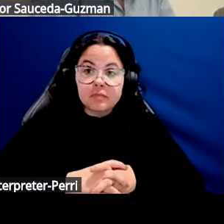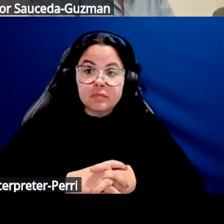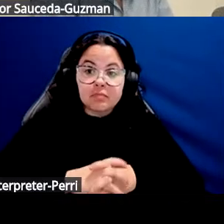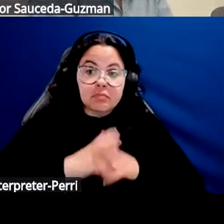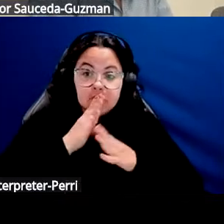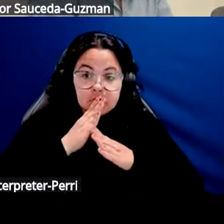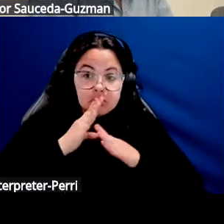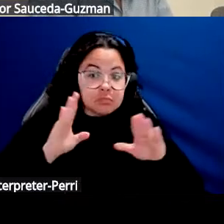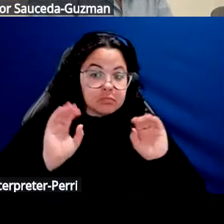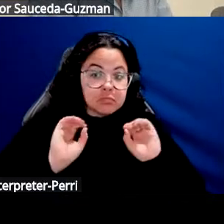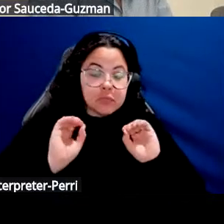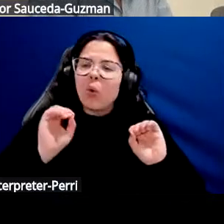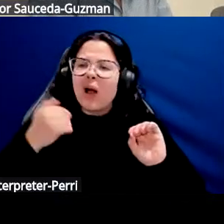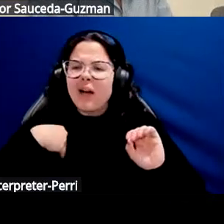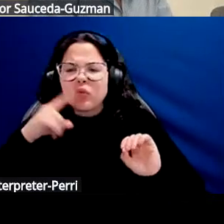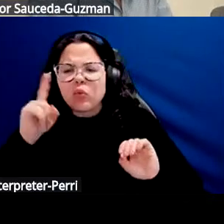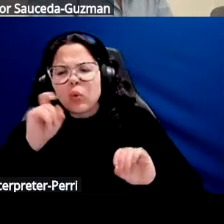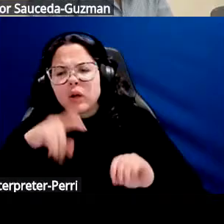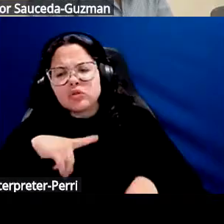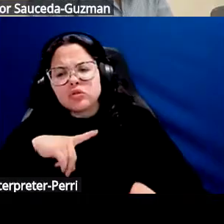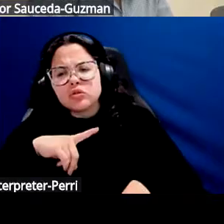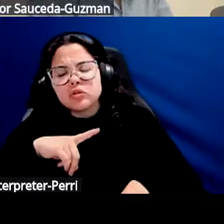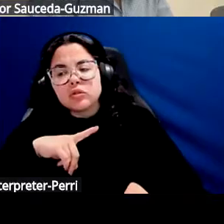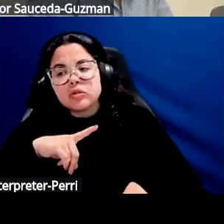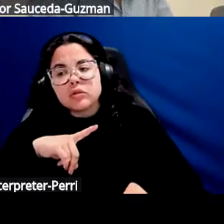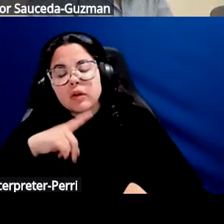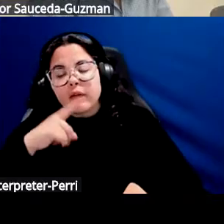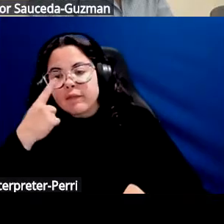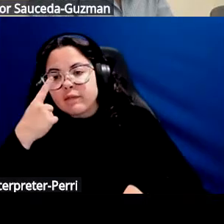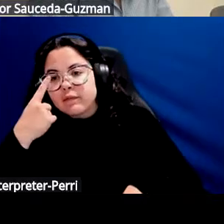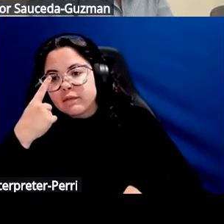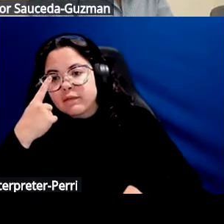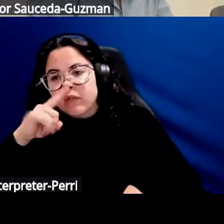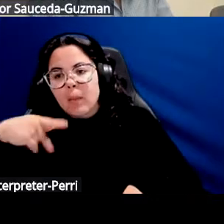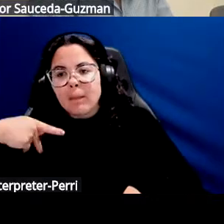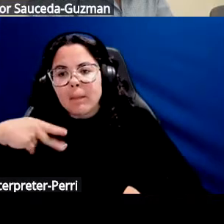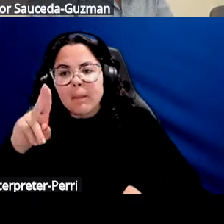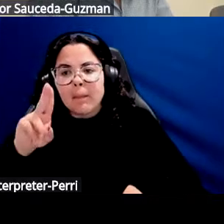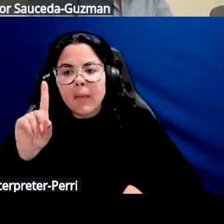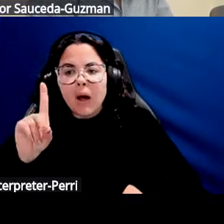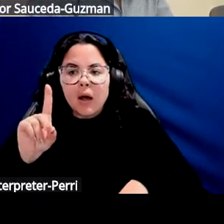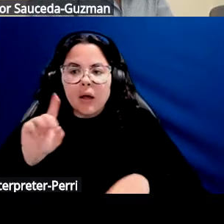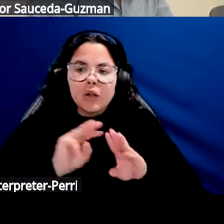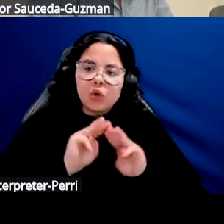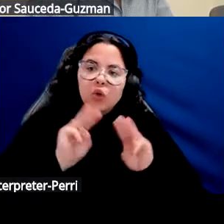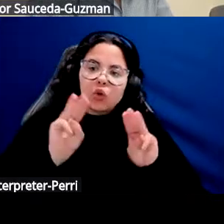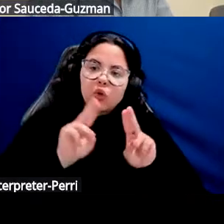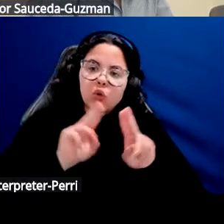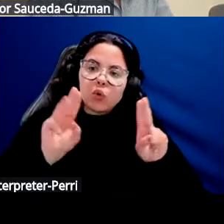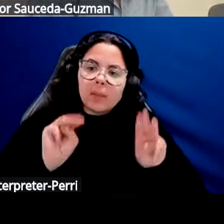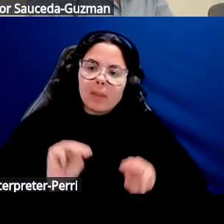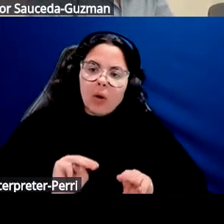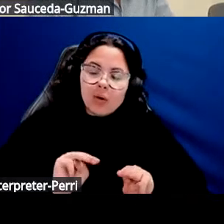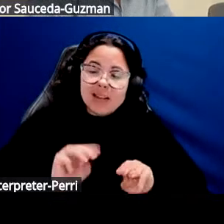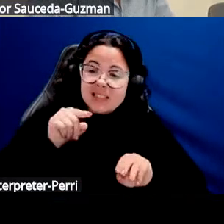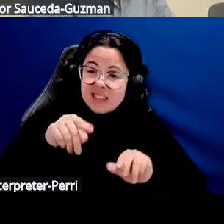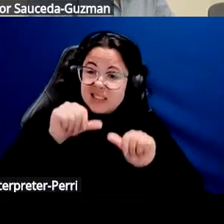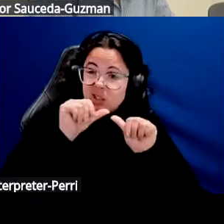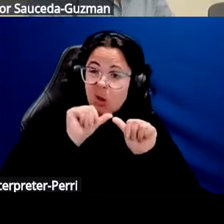Okay. I have a question. For the PUD and Union Market, is this